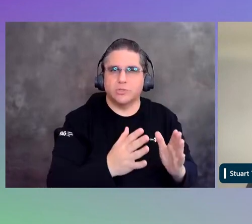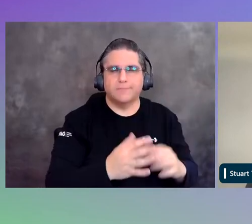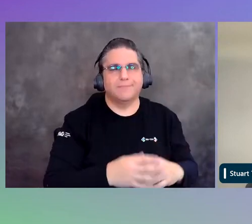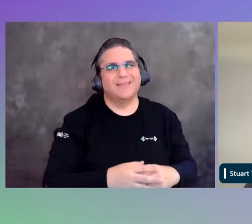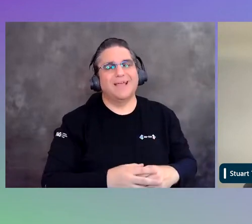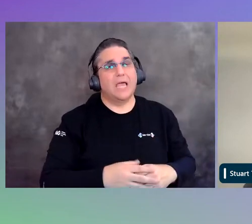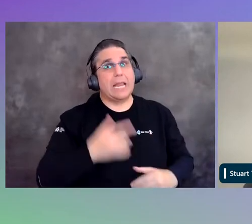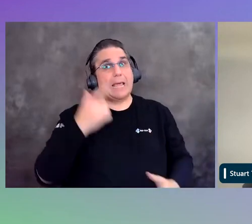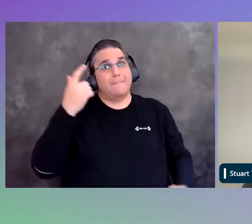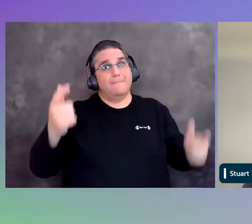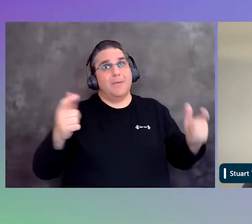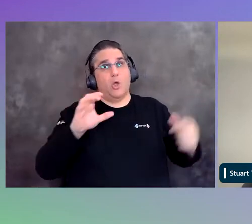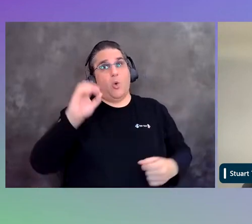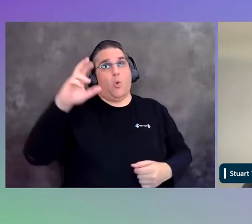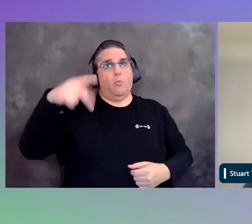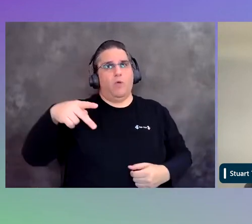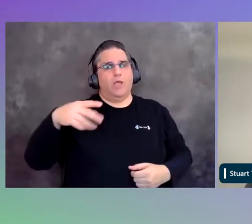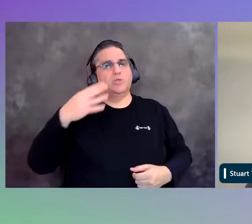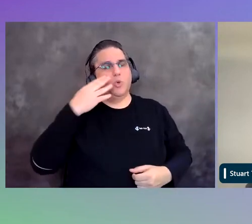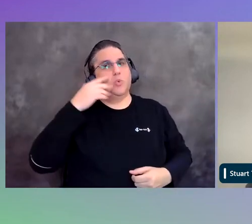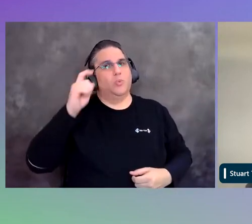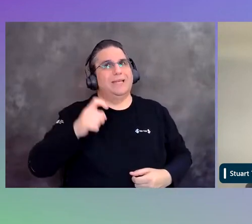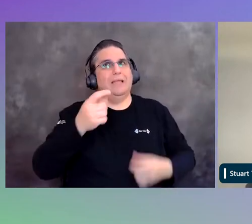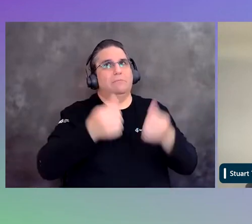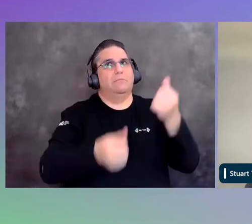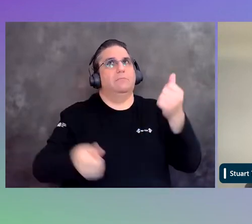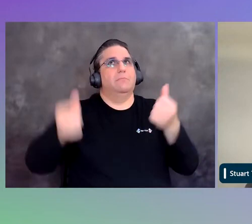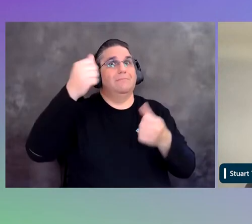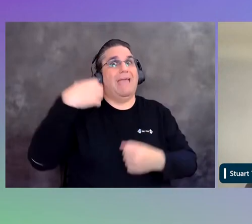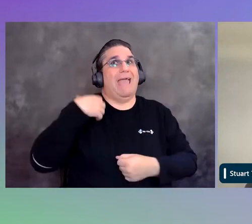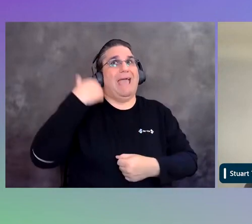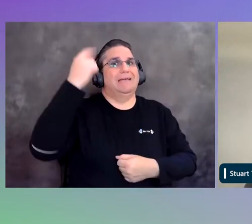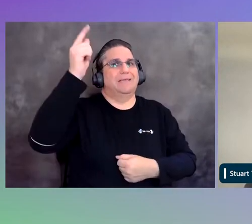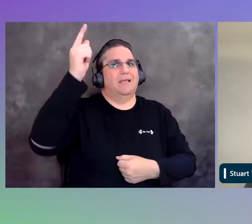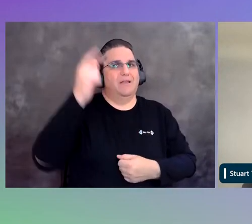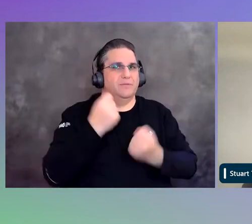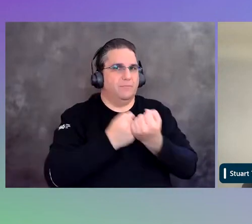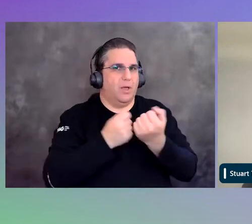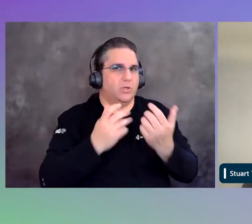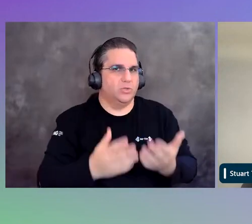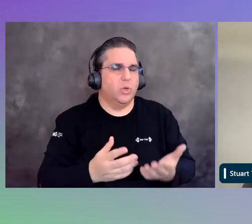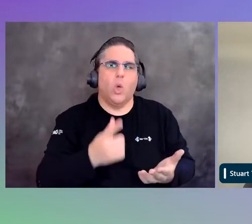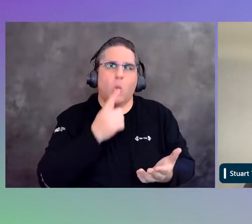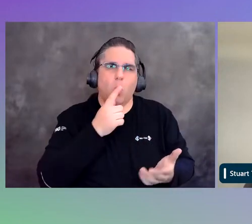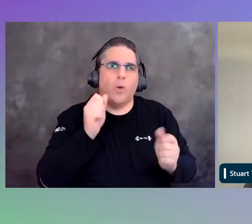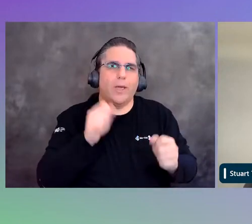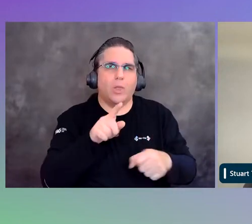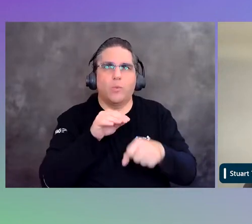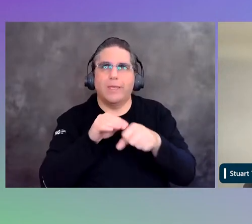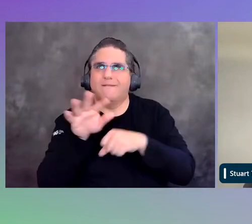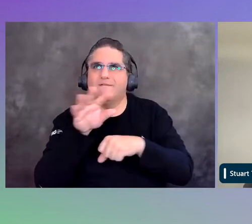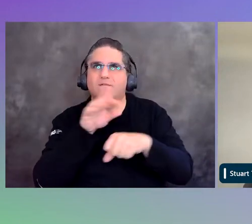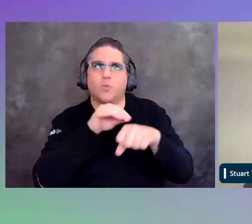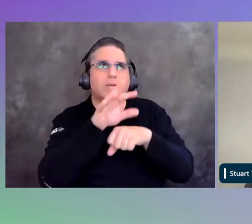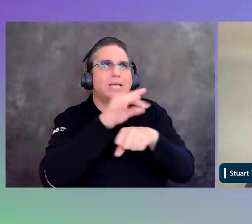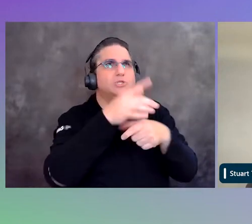generally you have to get a executive sponsor to do that. So who might you influence in the business to get that